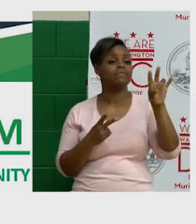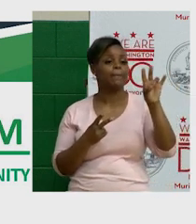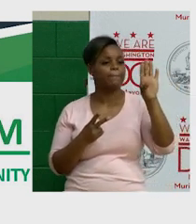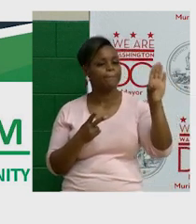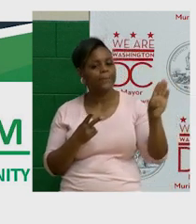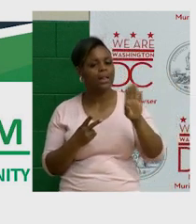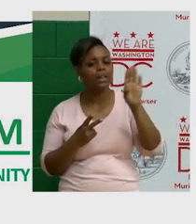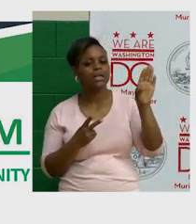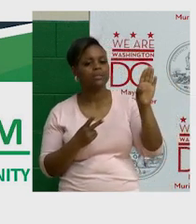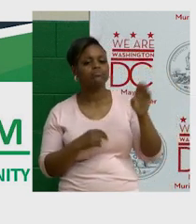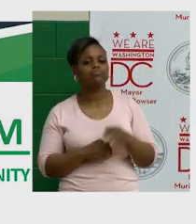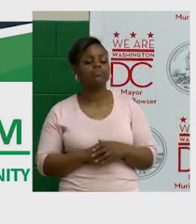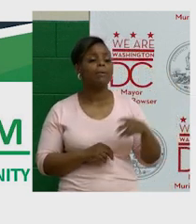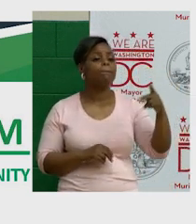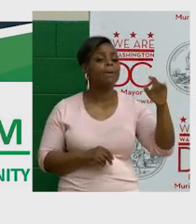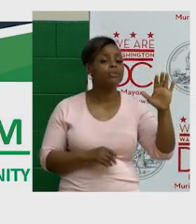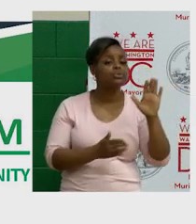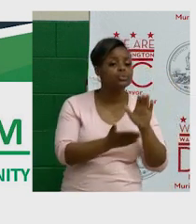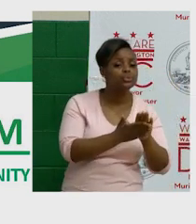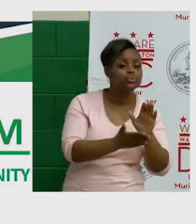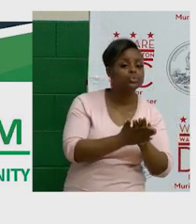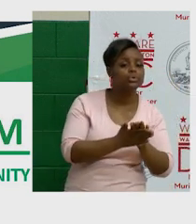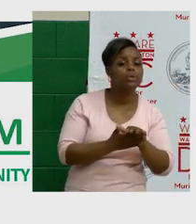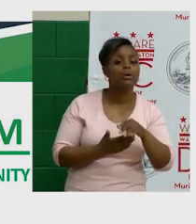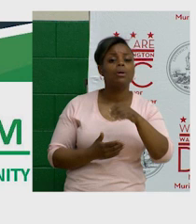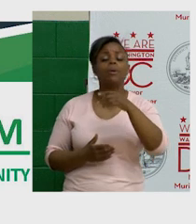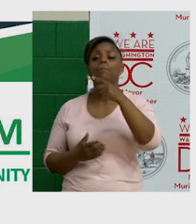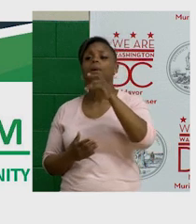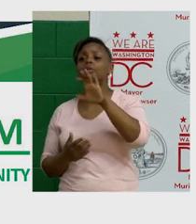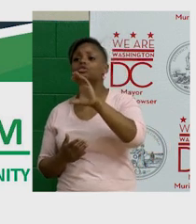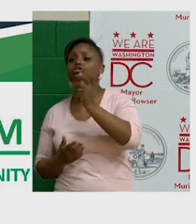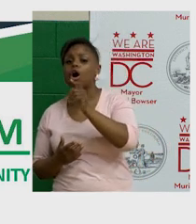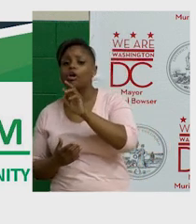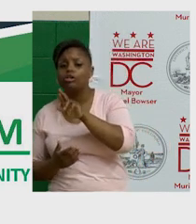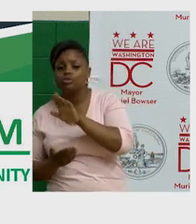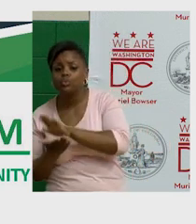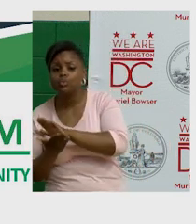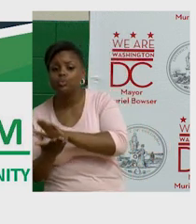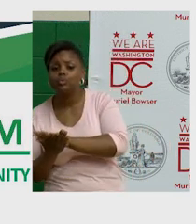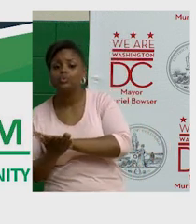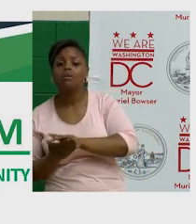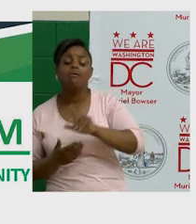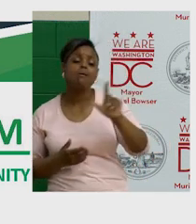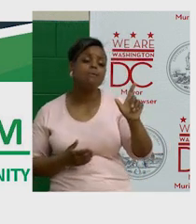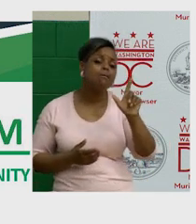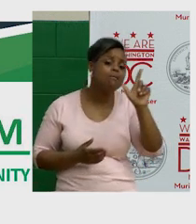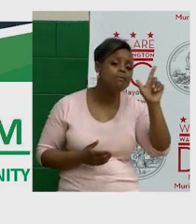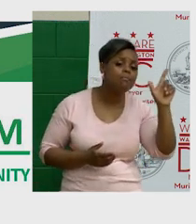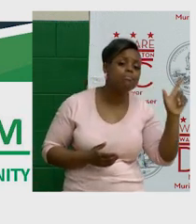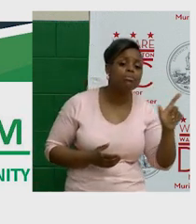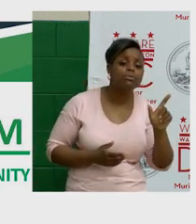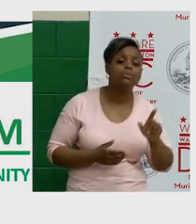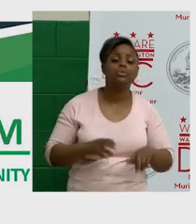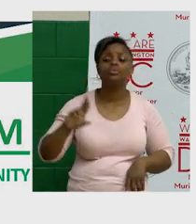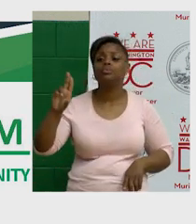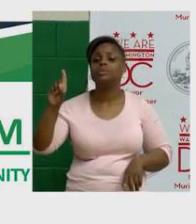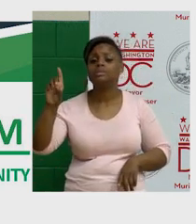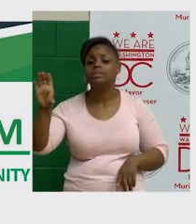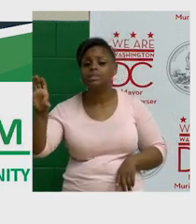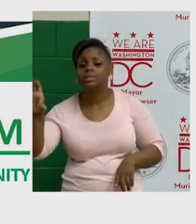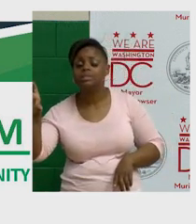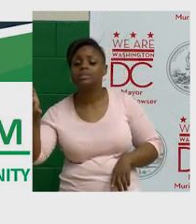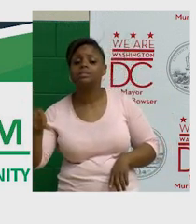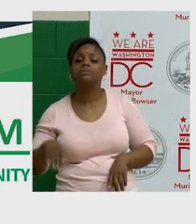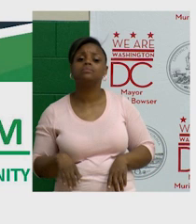schools, public charter schools, but also our library system, our University of District of Columbia, and other agencies.